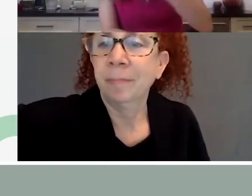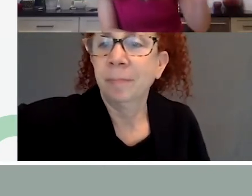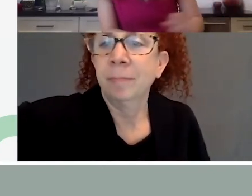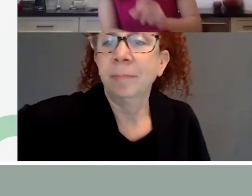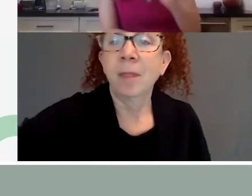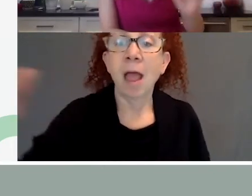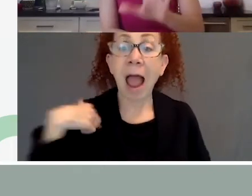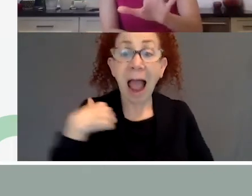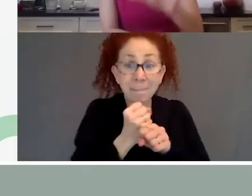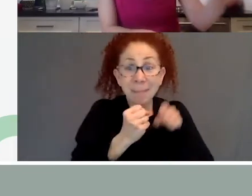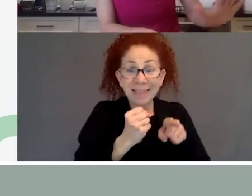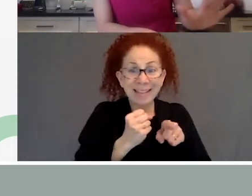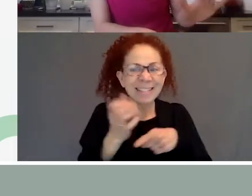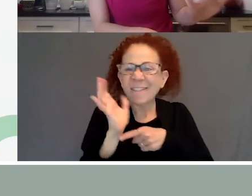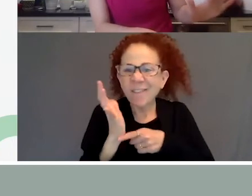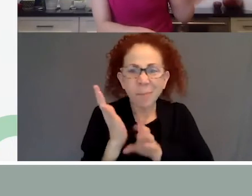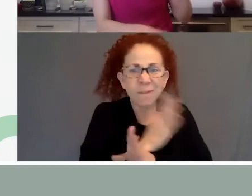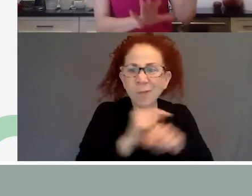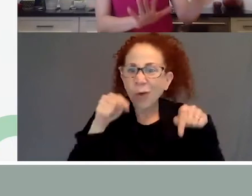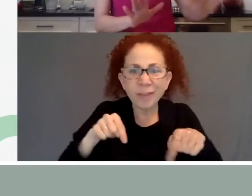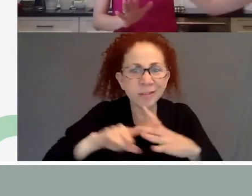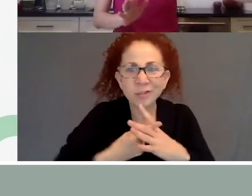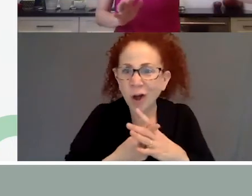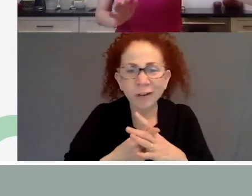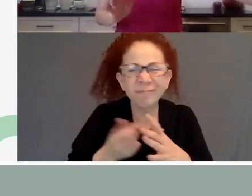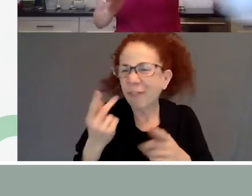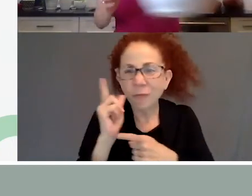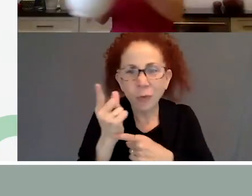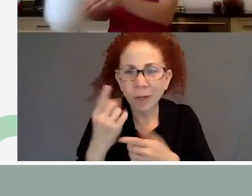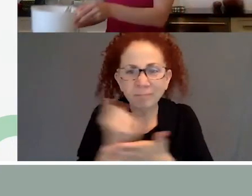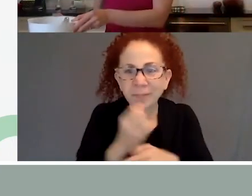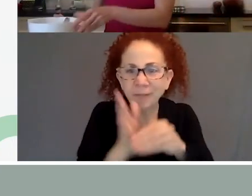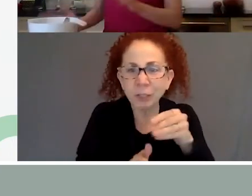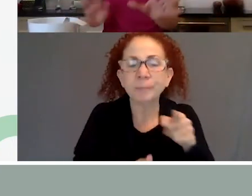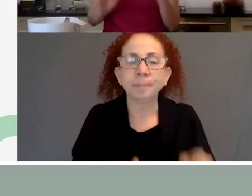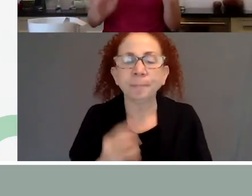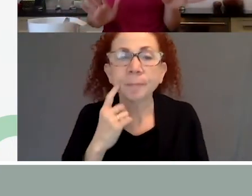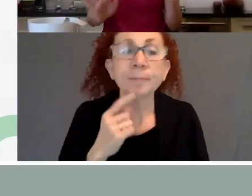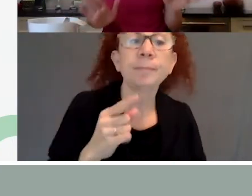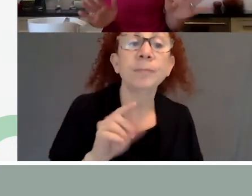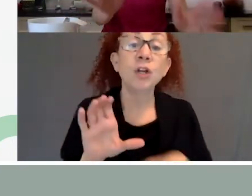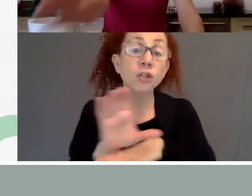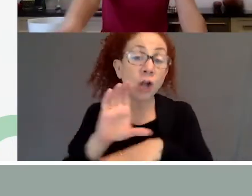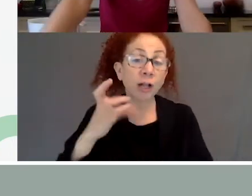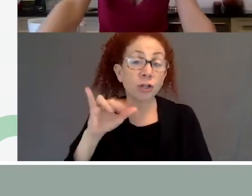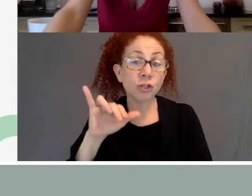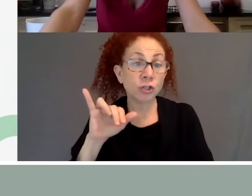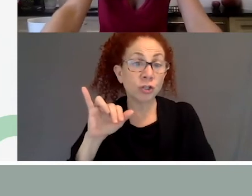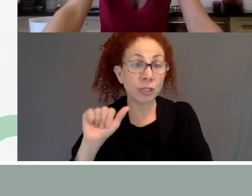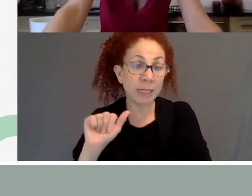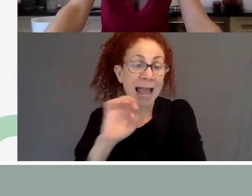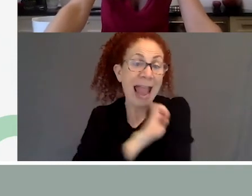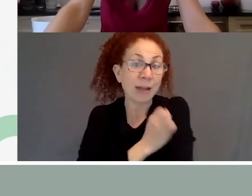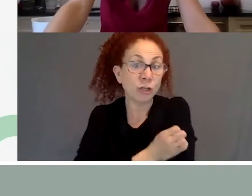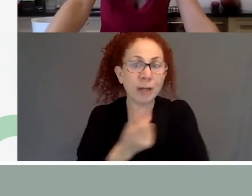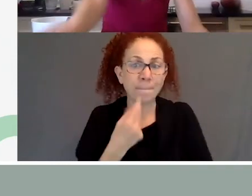right before this in like 5 minutes. So this is only going to take us a couple of minutes, but we're making these chocolate chia energy bites and you